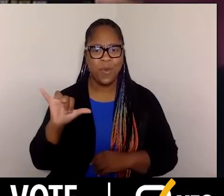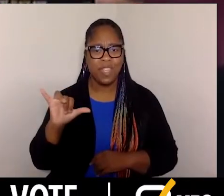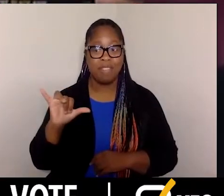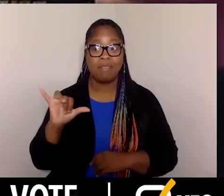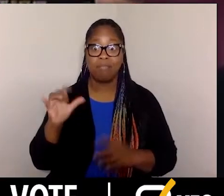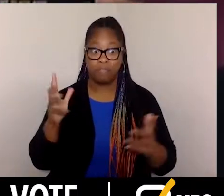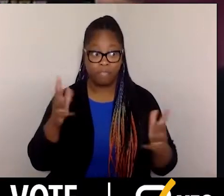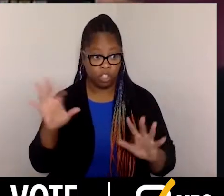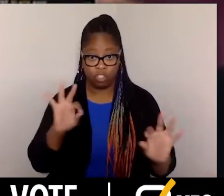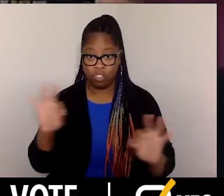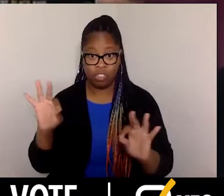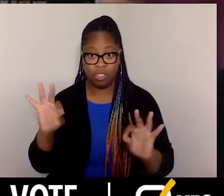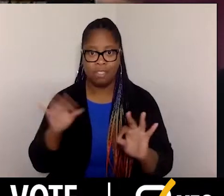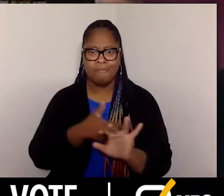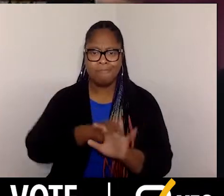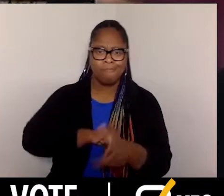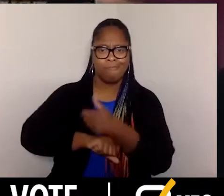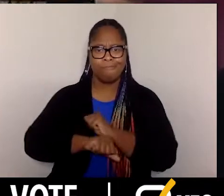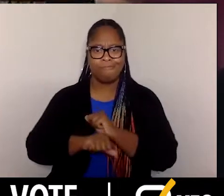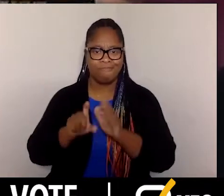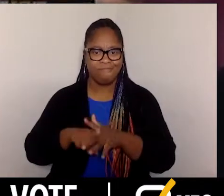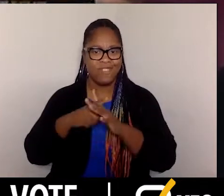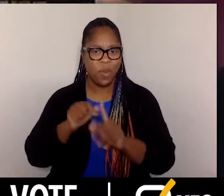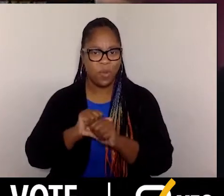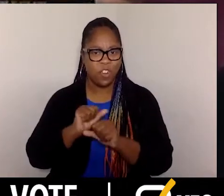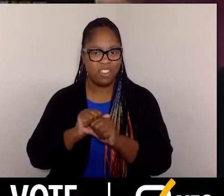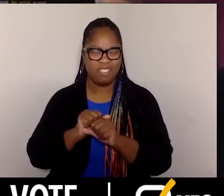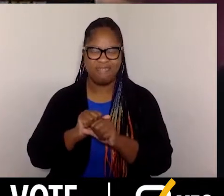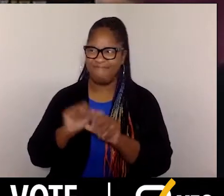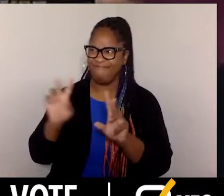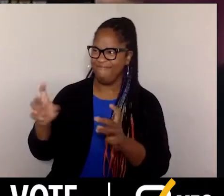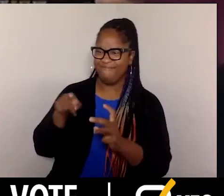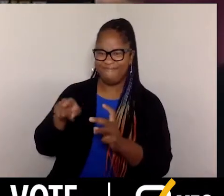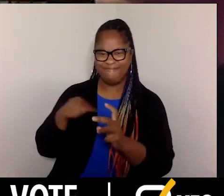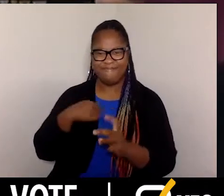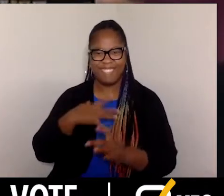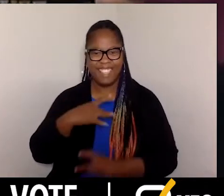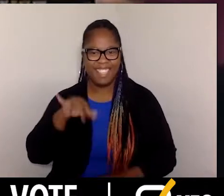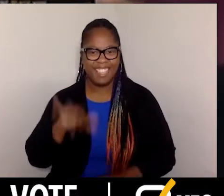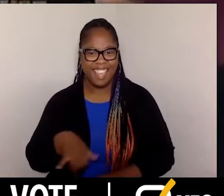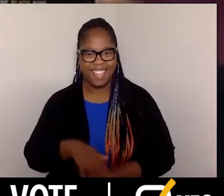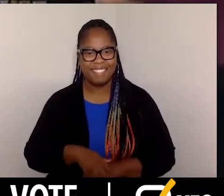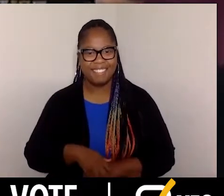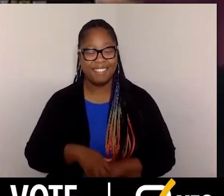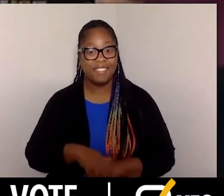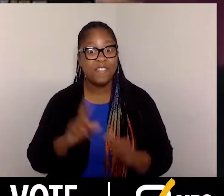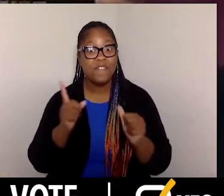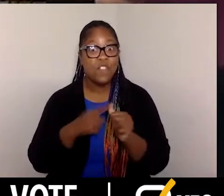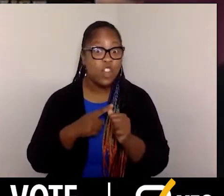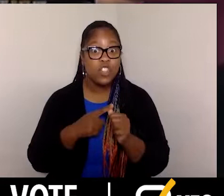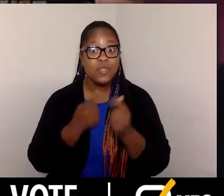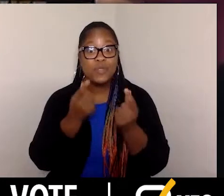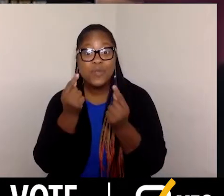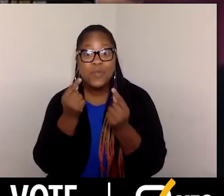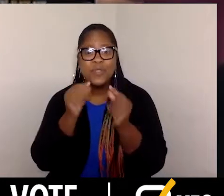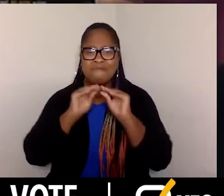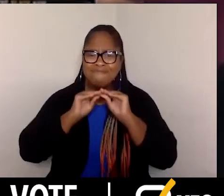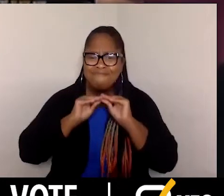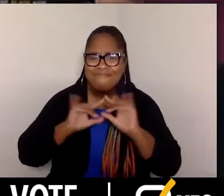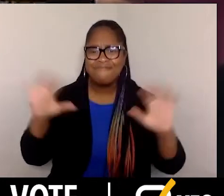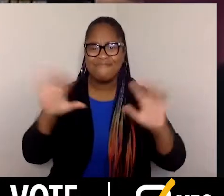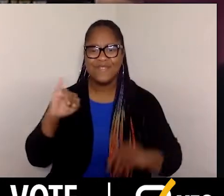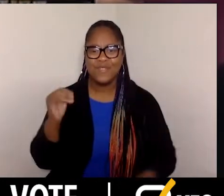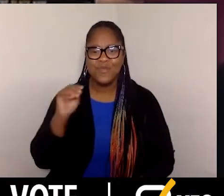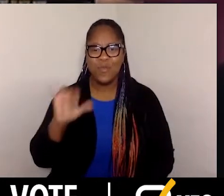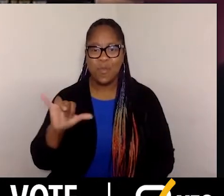our sleeves to get to work." I love that. First instill joy, and then we